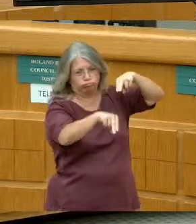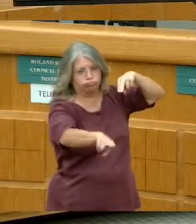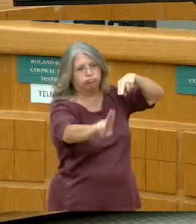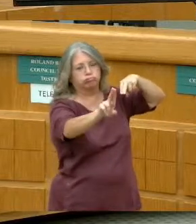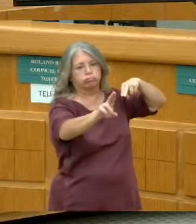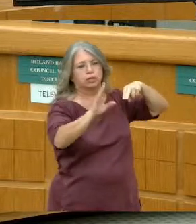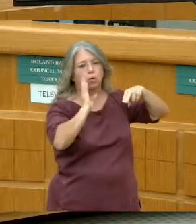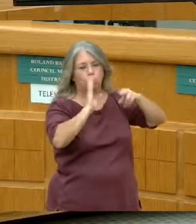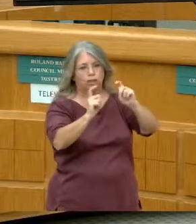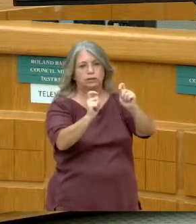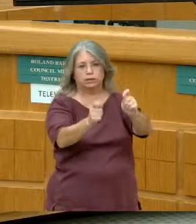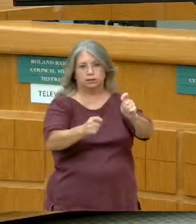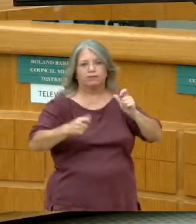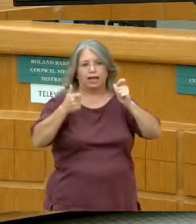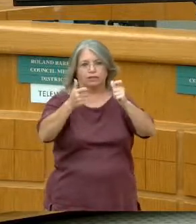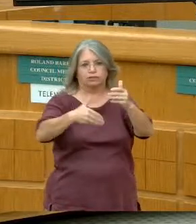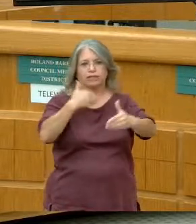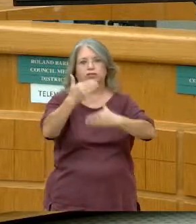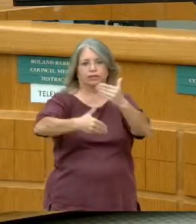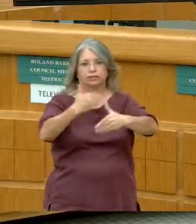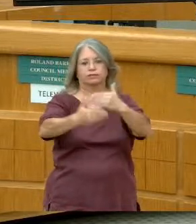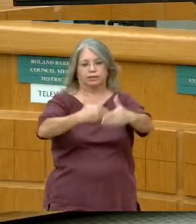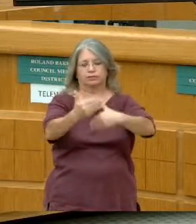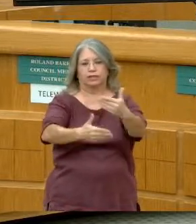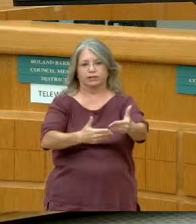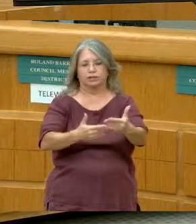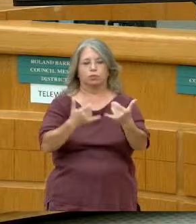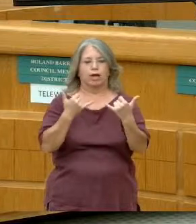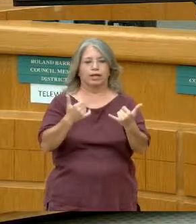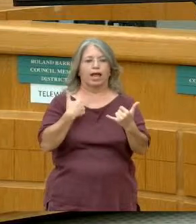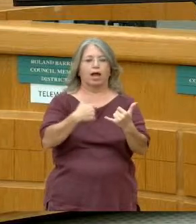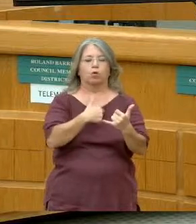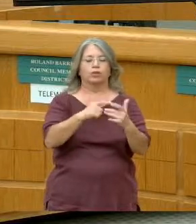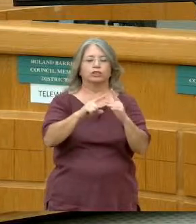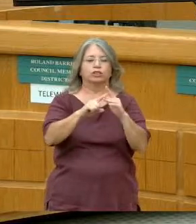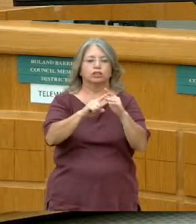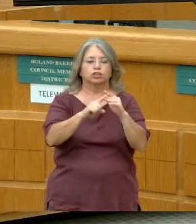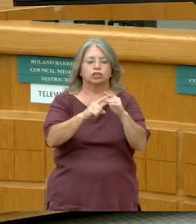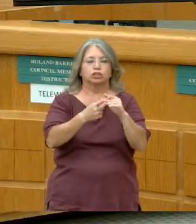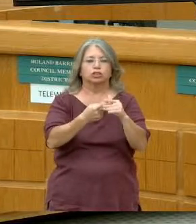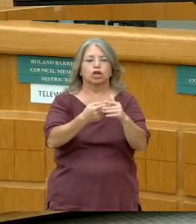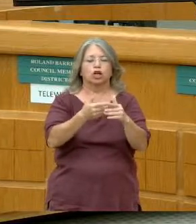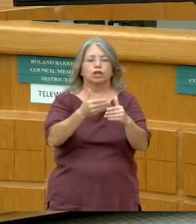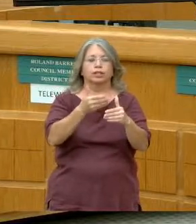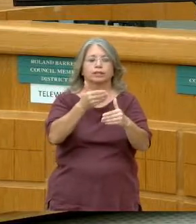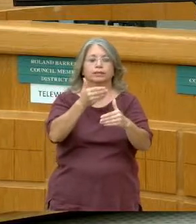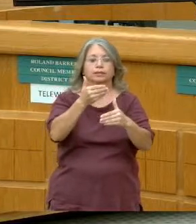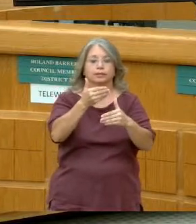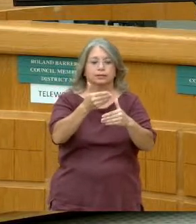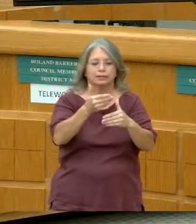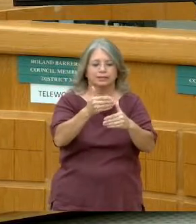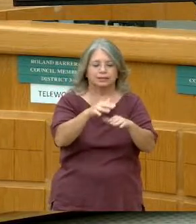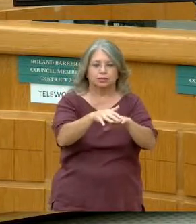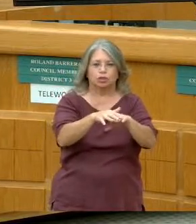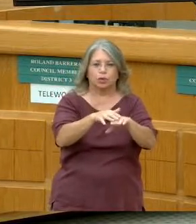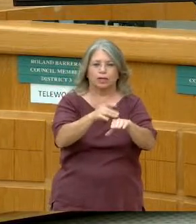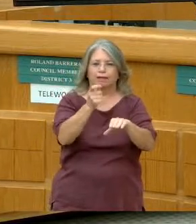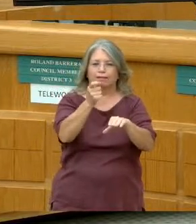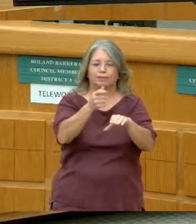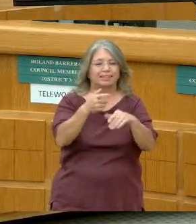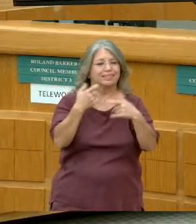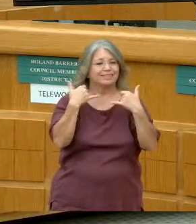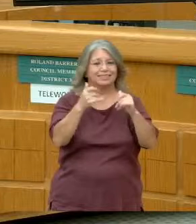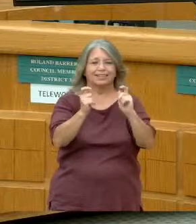just stopped it from speeding up and have just started to slow it down a little bit. But it's still going really fast. Was